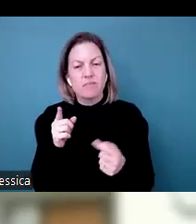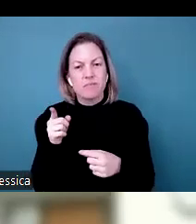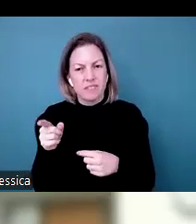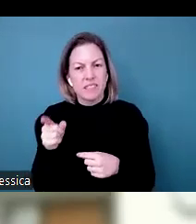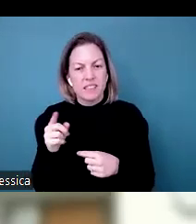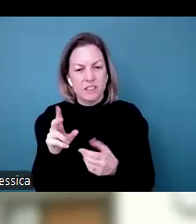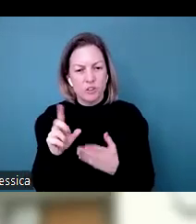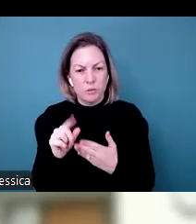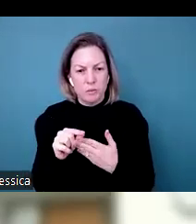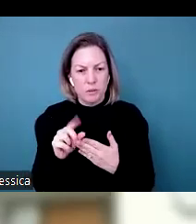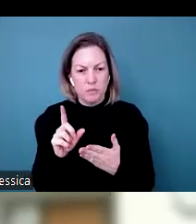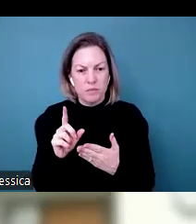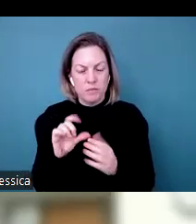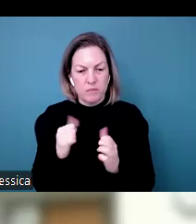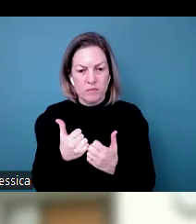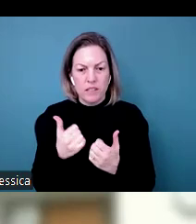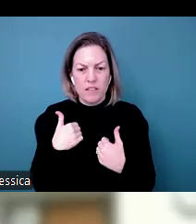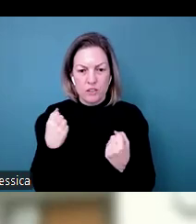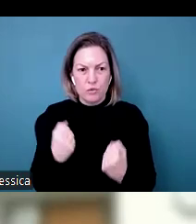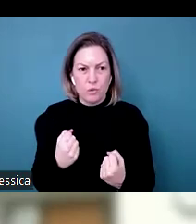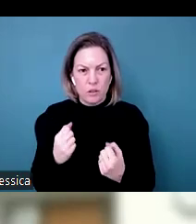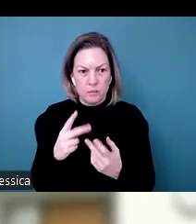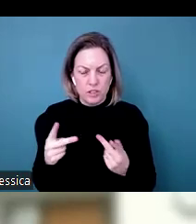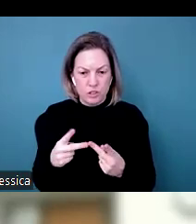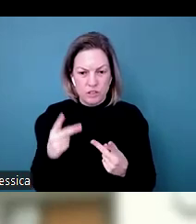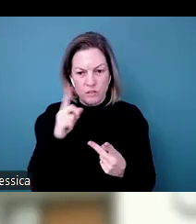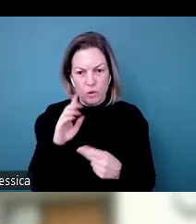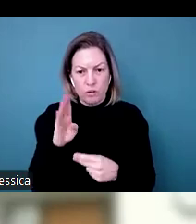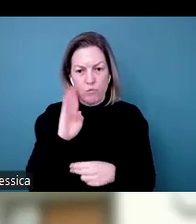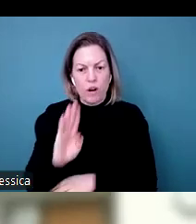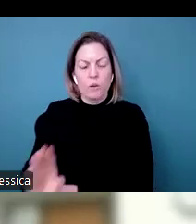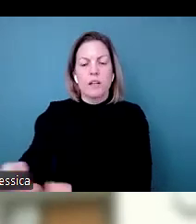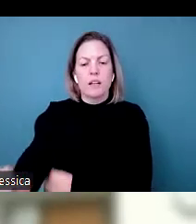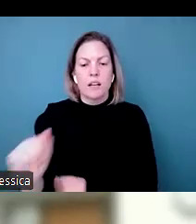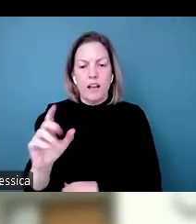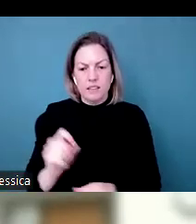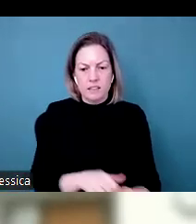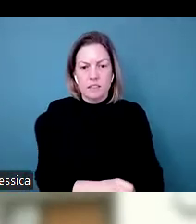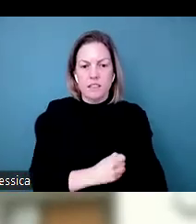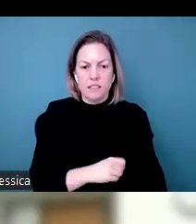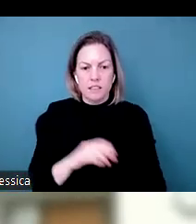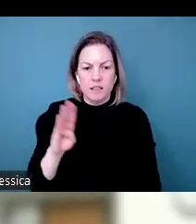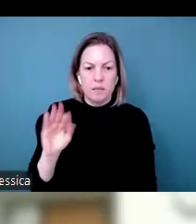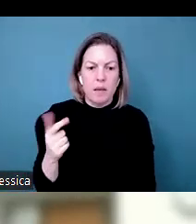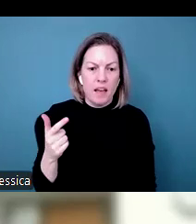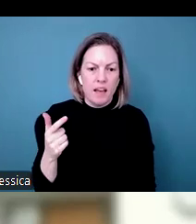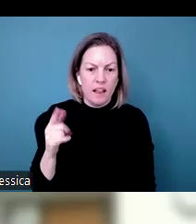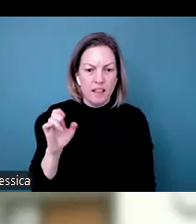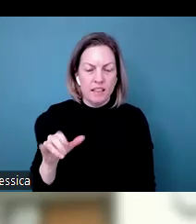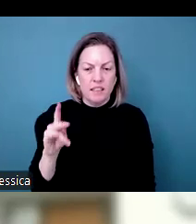staked out a strong position on the Brown Act. This is the Bagley-Keene Act, so a bit different,